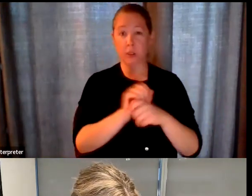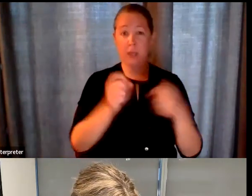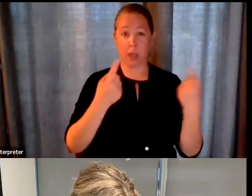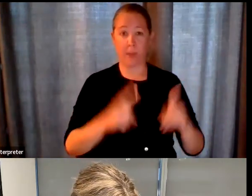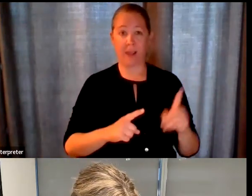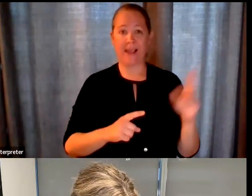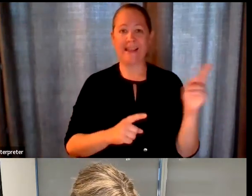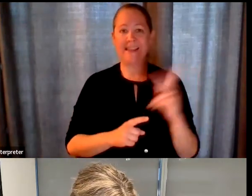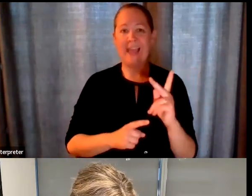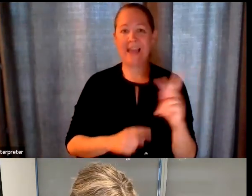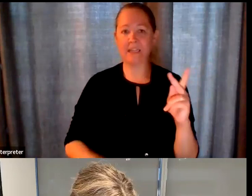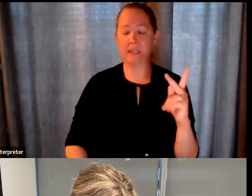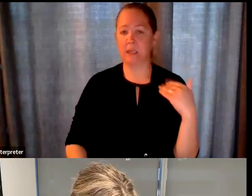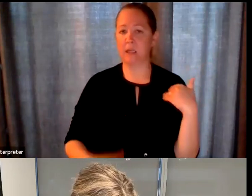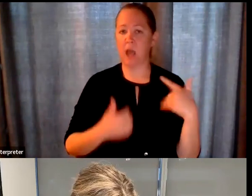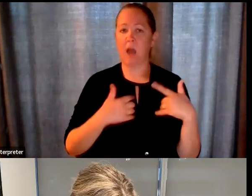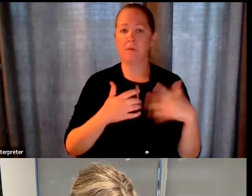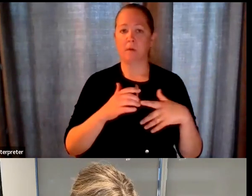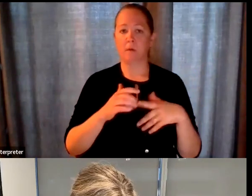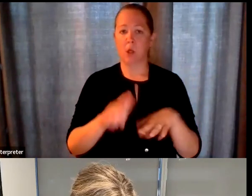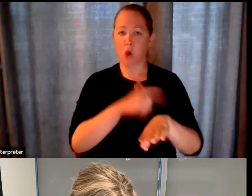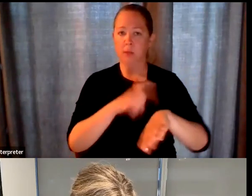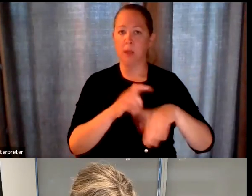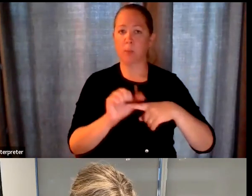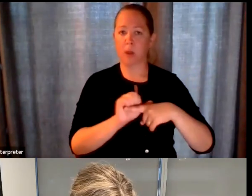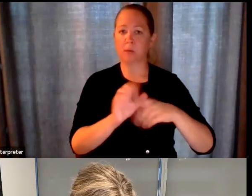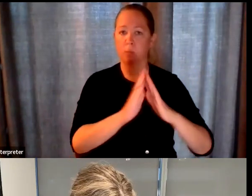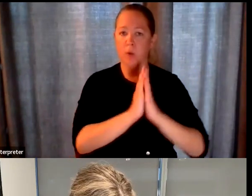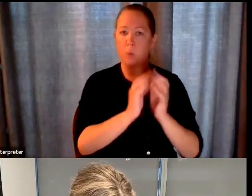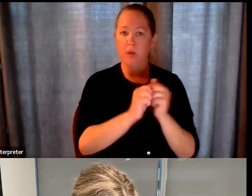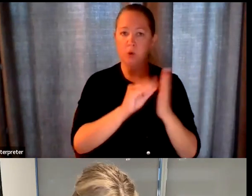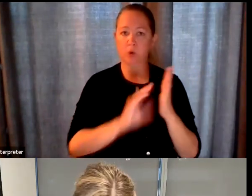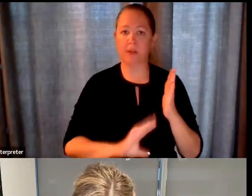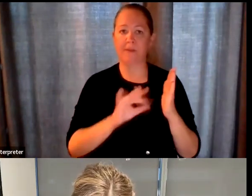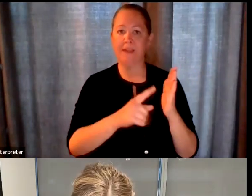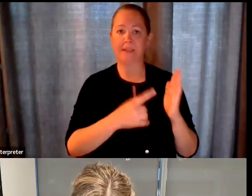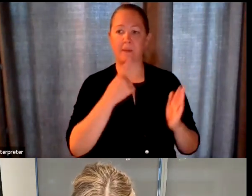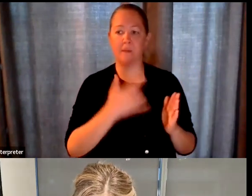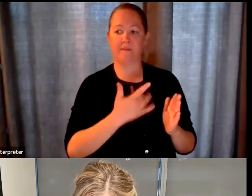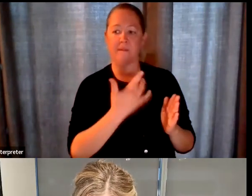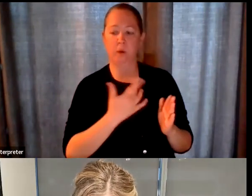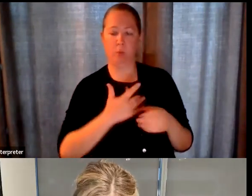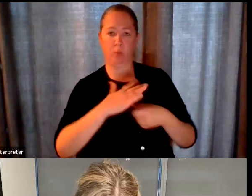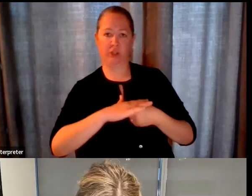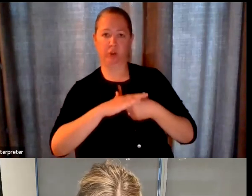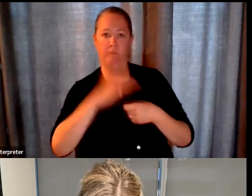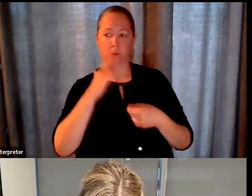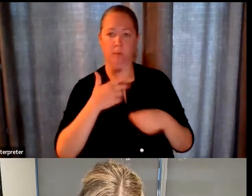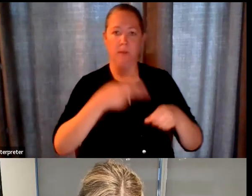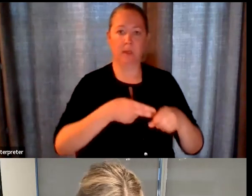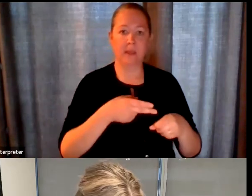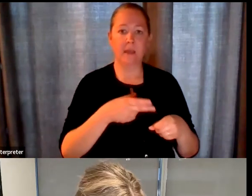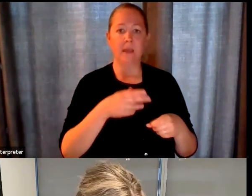this long practice of praying with students, where students said that they came forward and said that they felt pressure to participate, if he had said that that